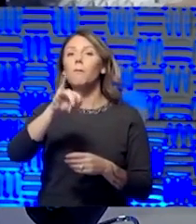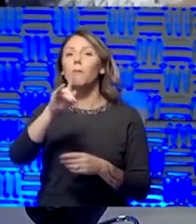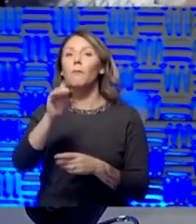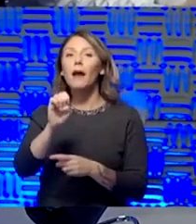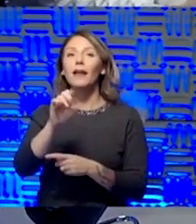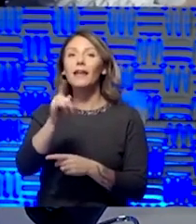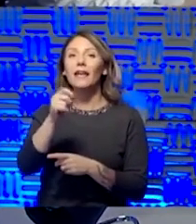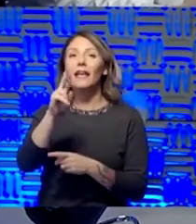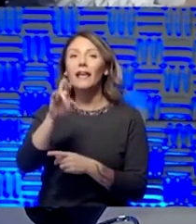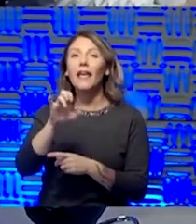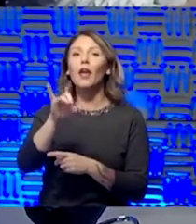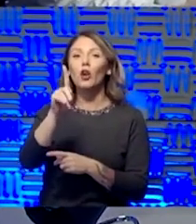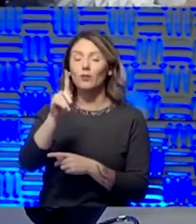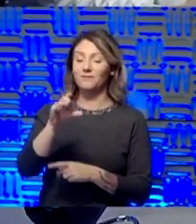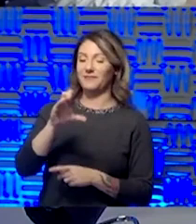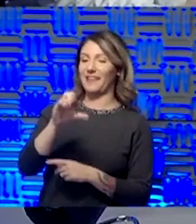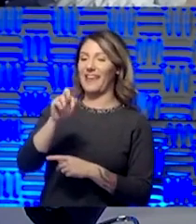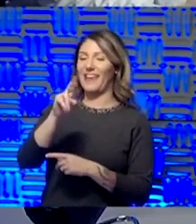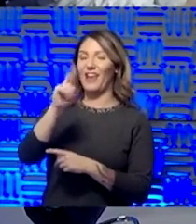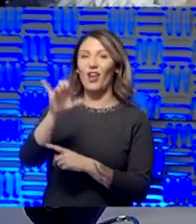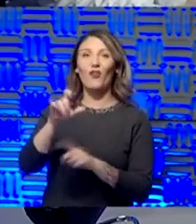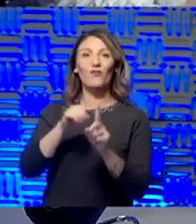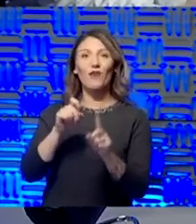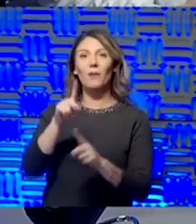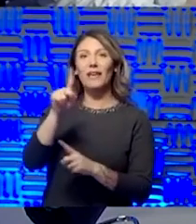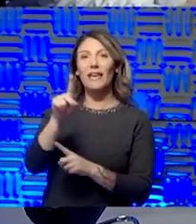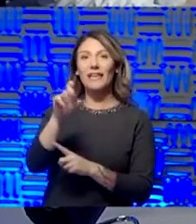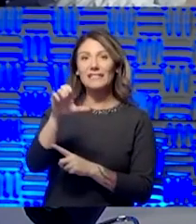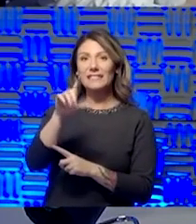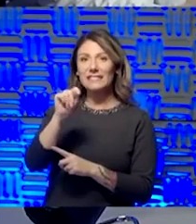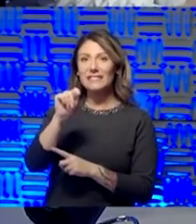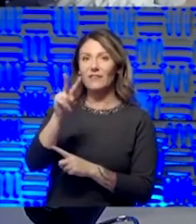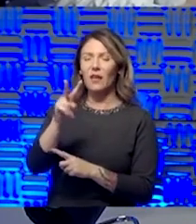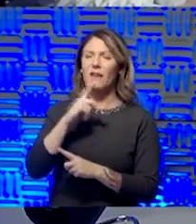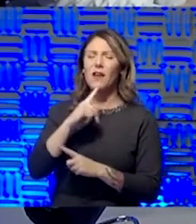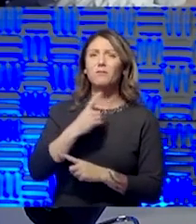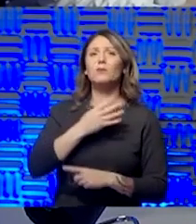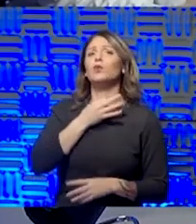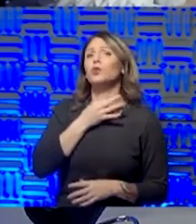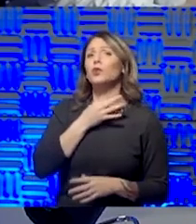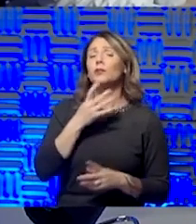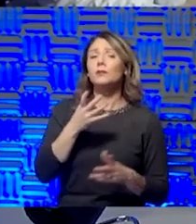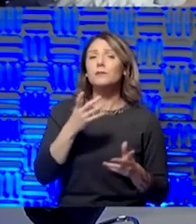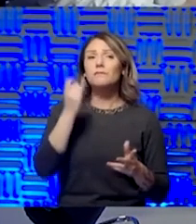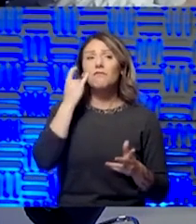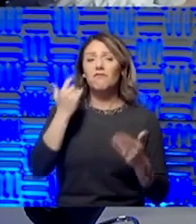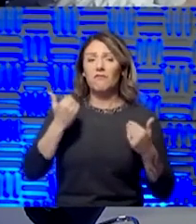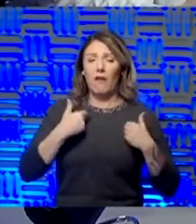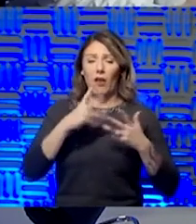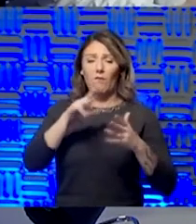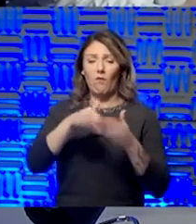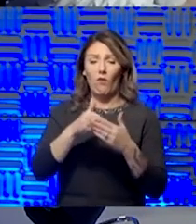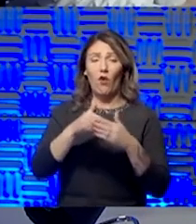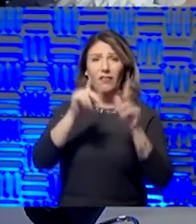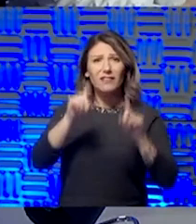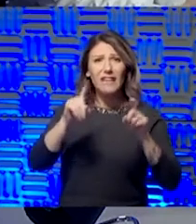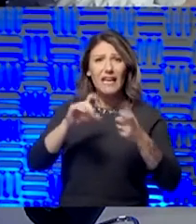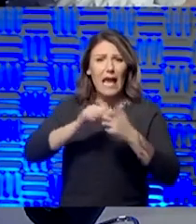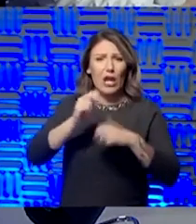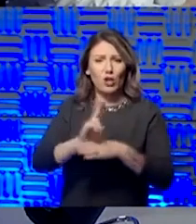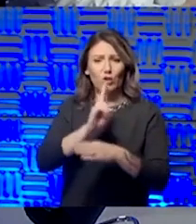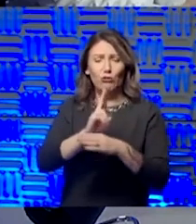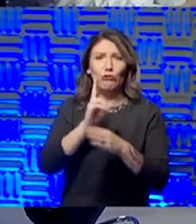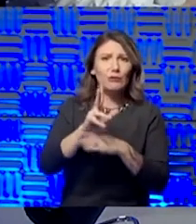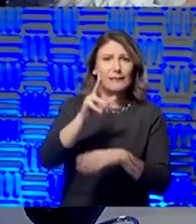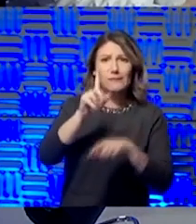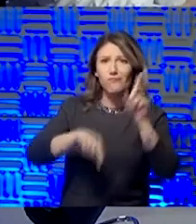KSPT. I'm wondering, okay, so once we have all these tests, and how do you then deploy them? I mean, is it